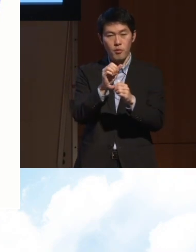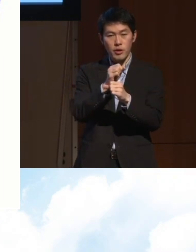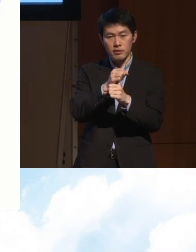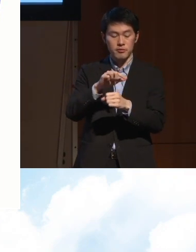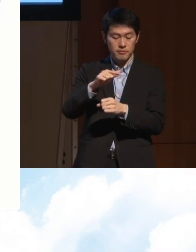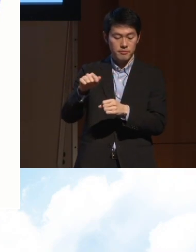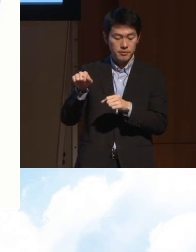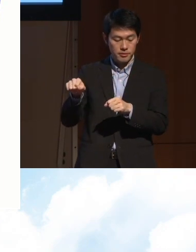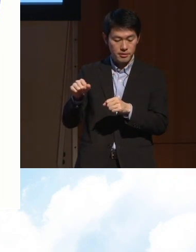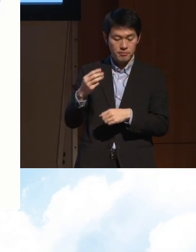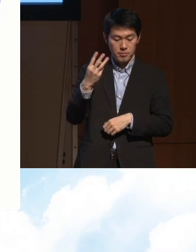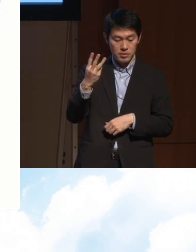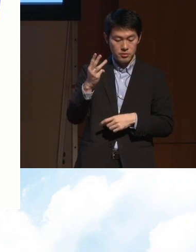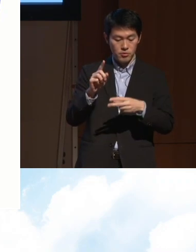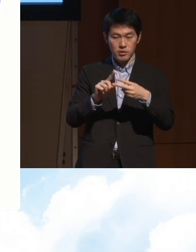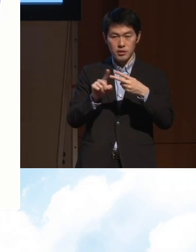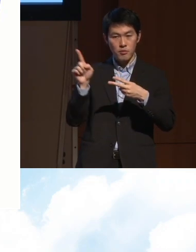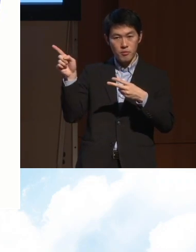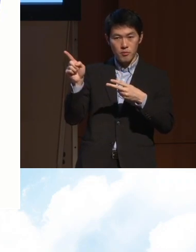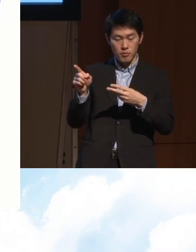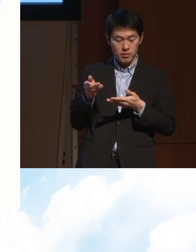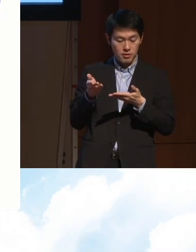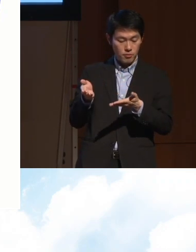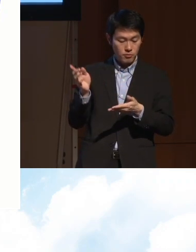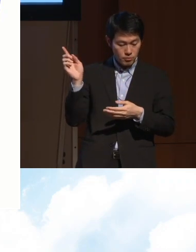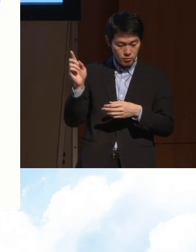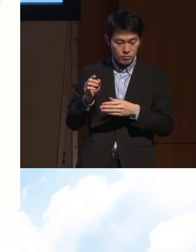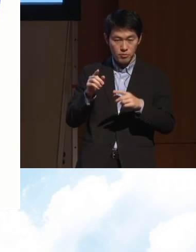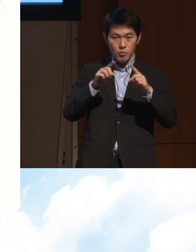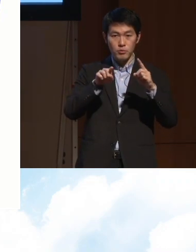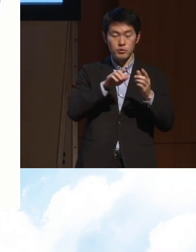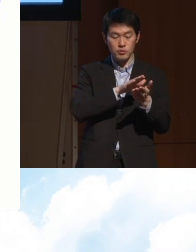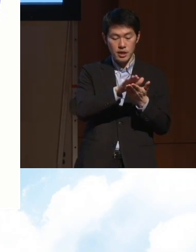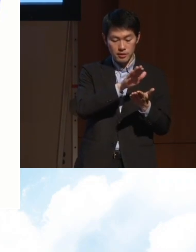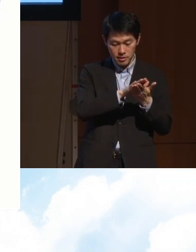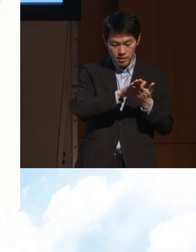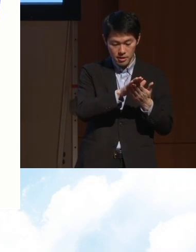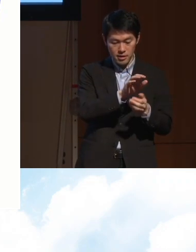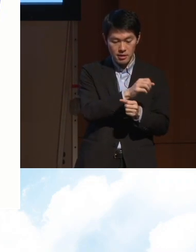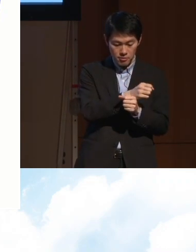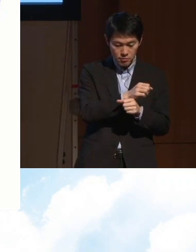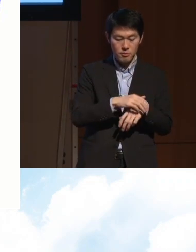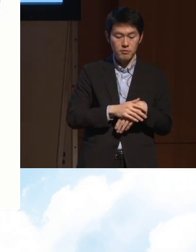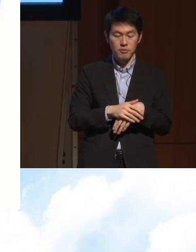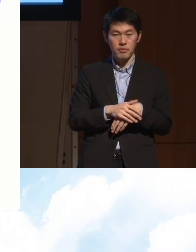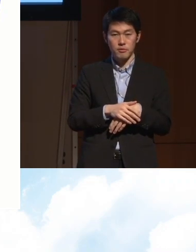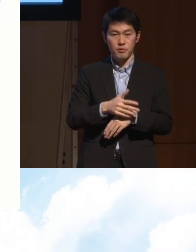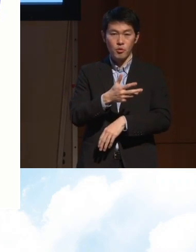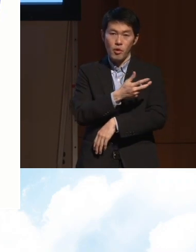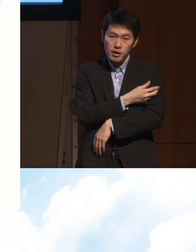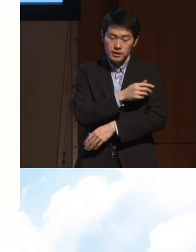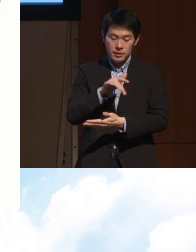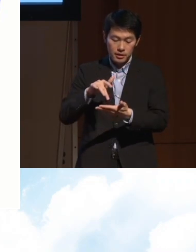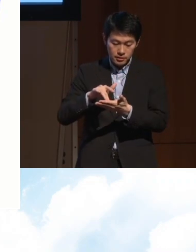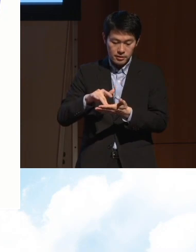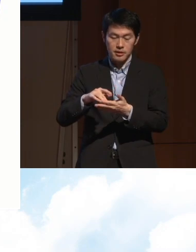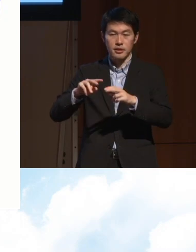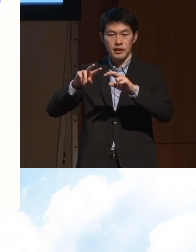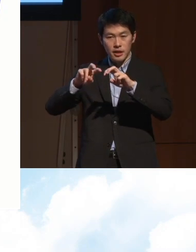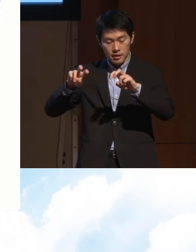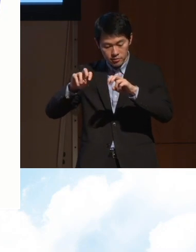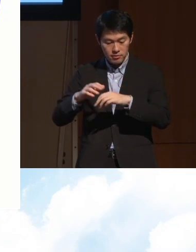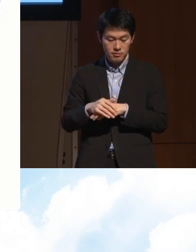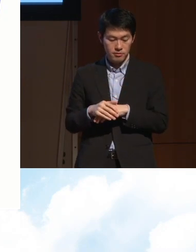quality management by collaborating with the centers or department for public